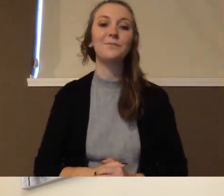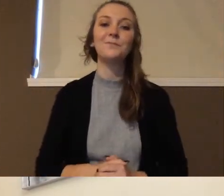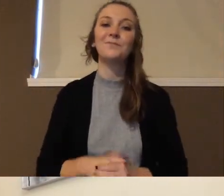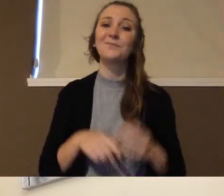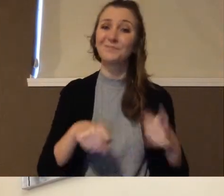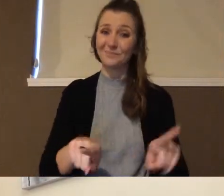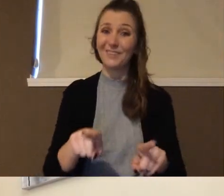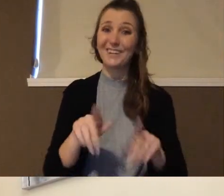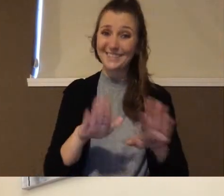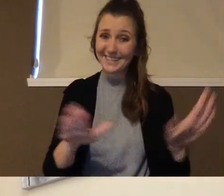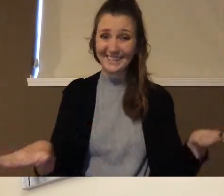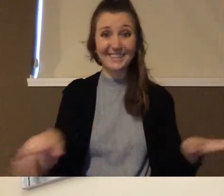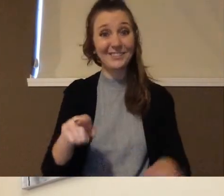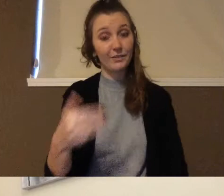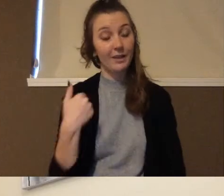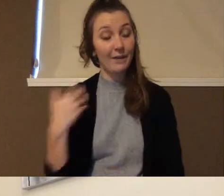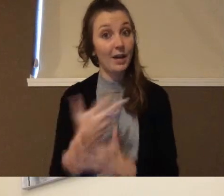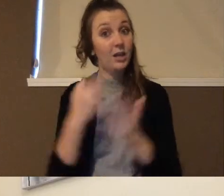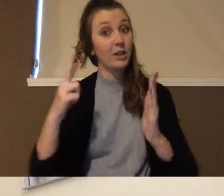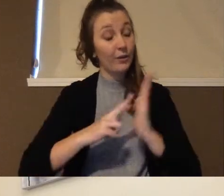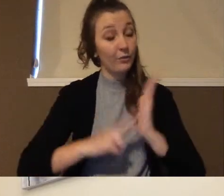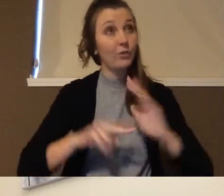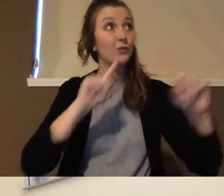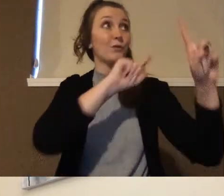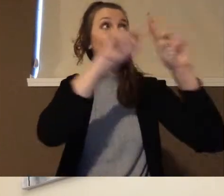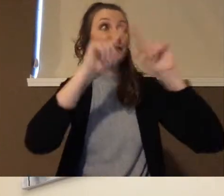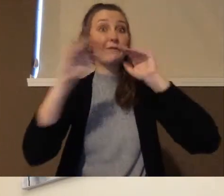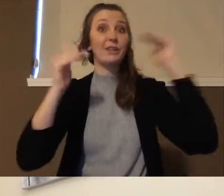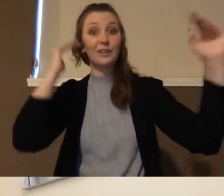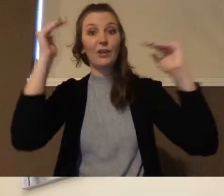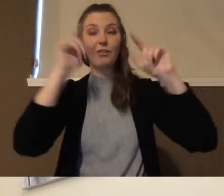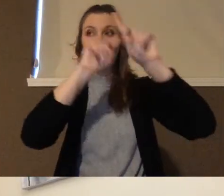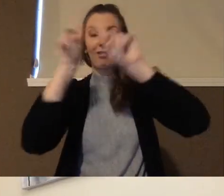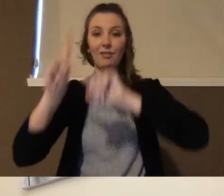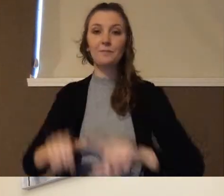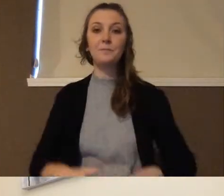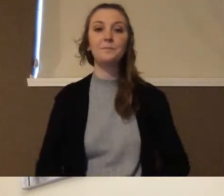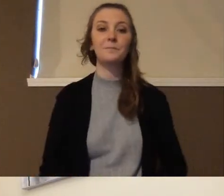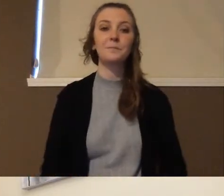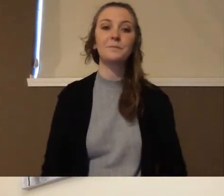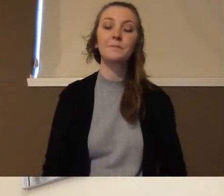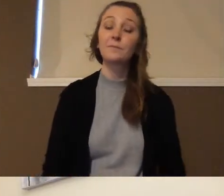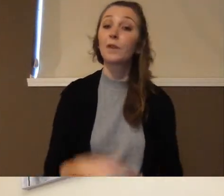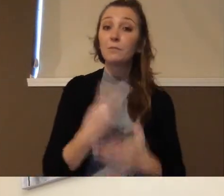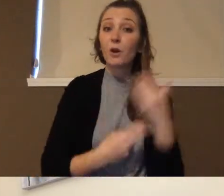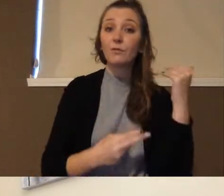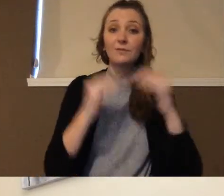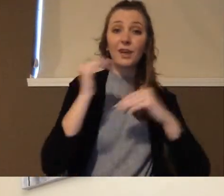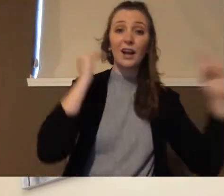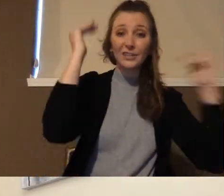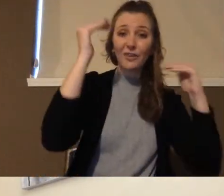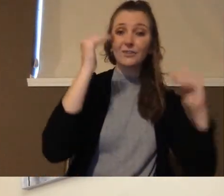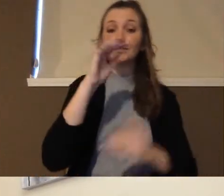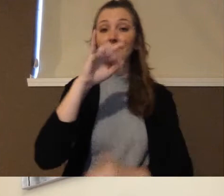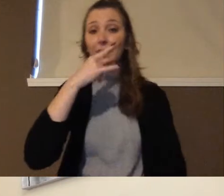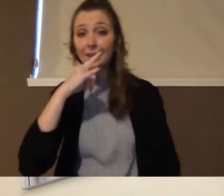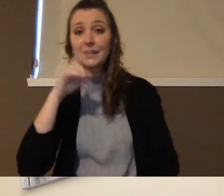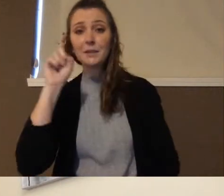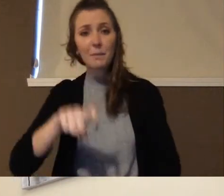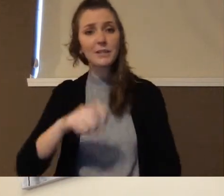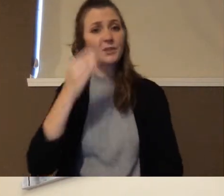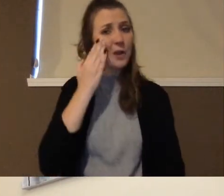your lives from a lot of different adults. As both adults and kids, we really need to know and follow rules that are given to us in